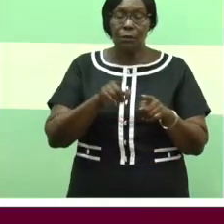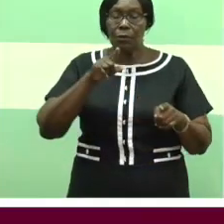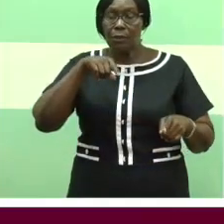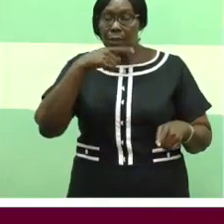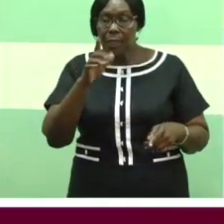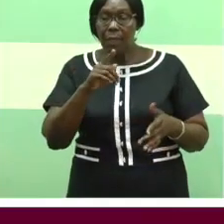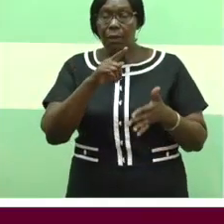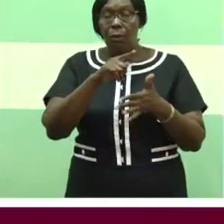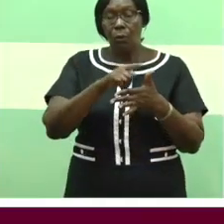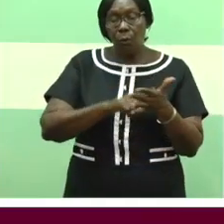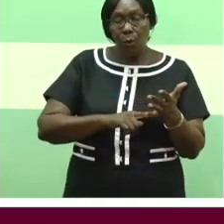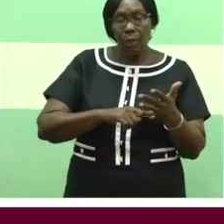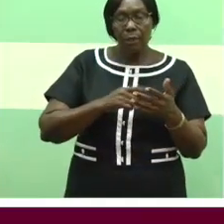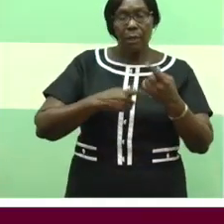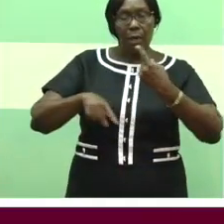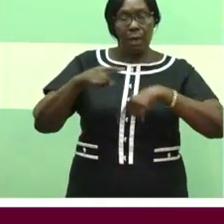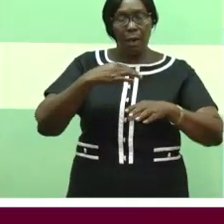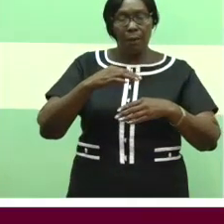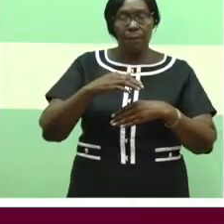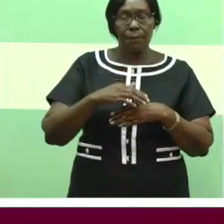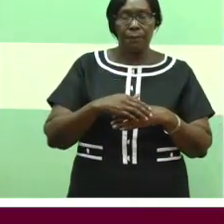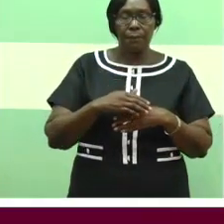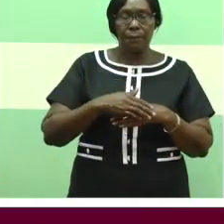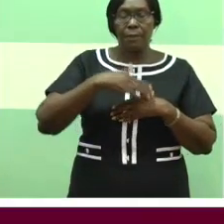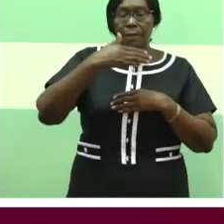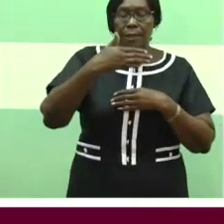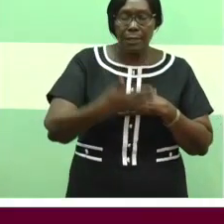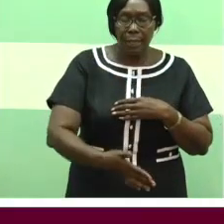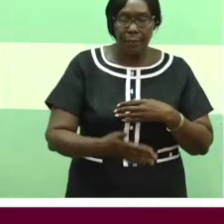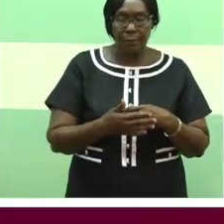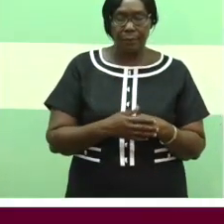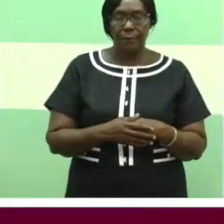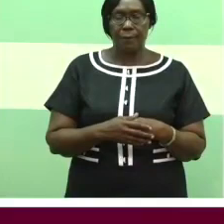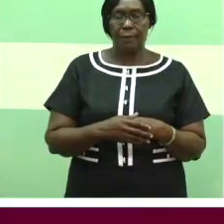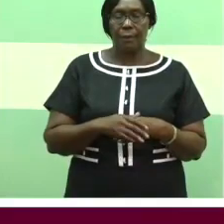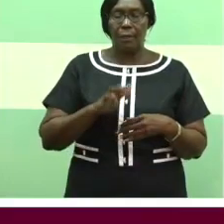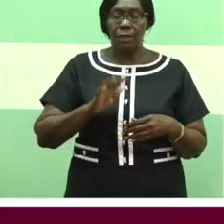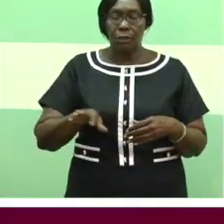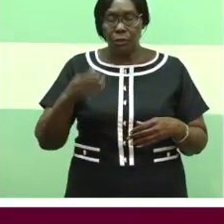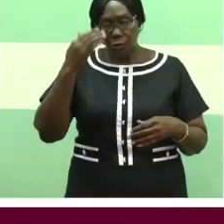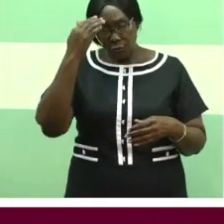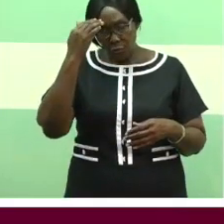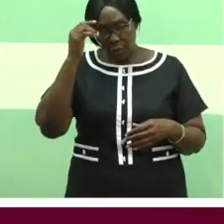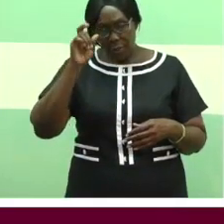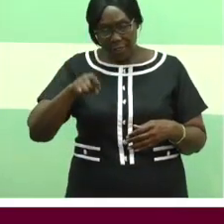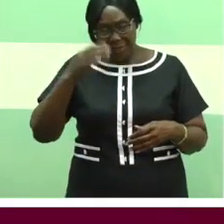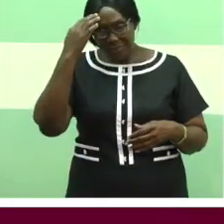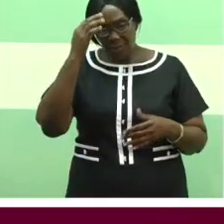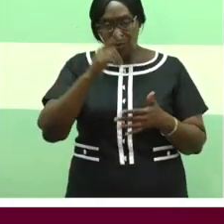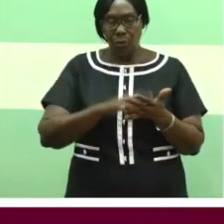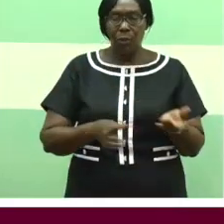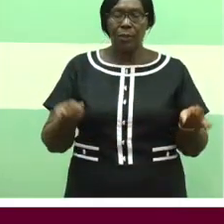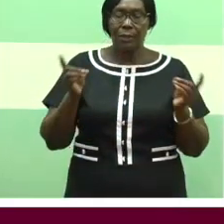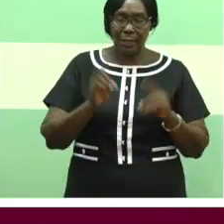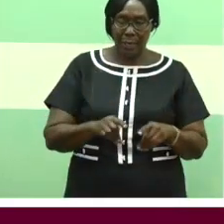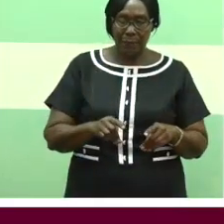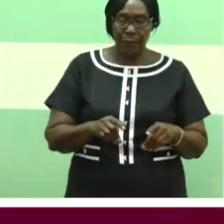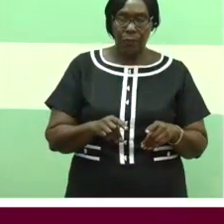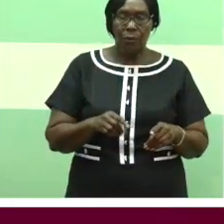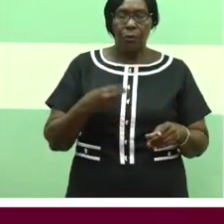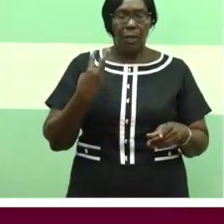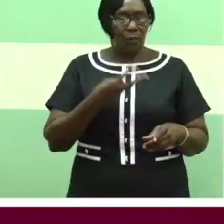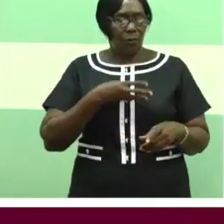what comes next. Now, children need to know what is happening. We may think that they do not need to